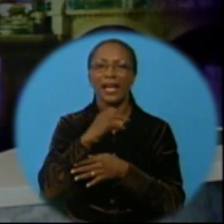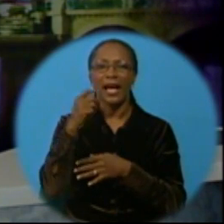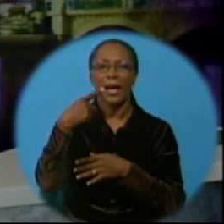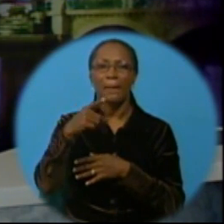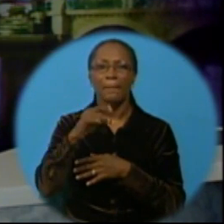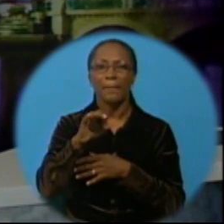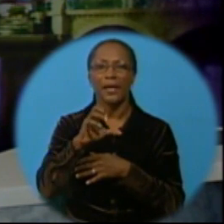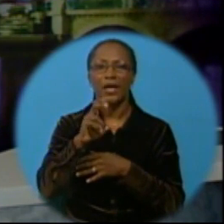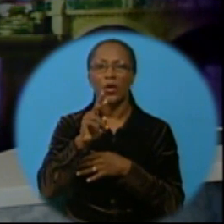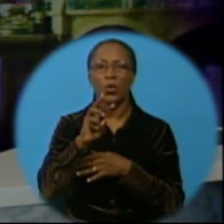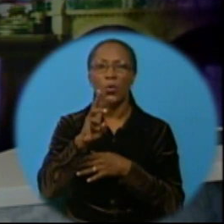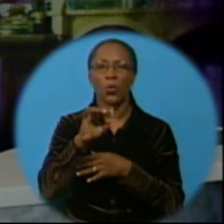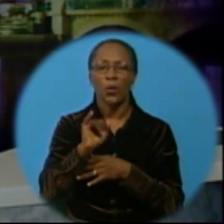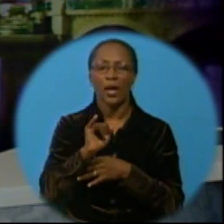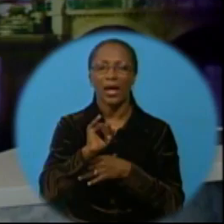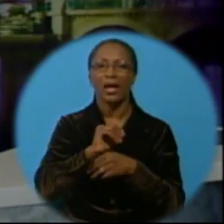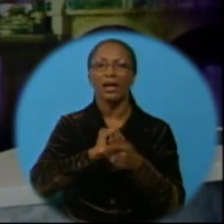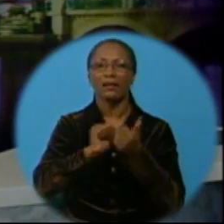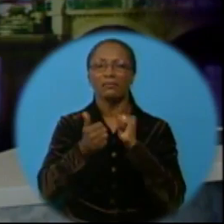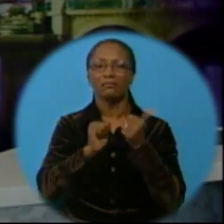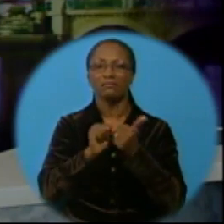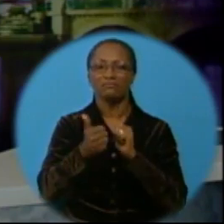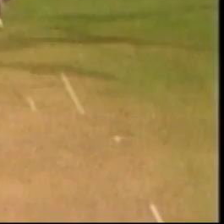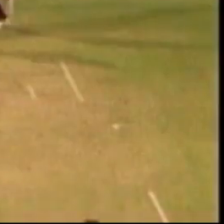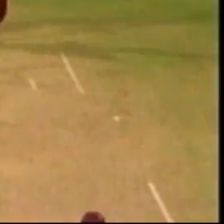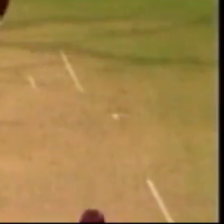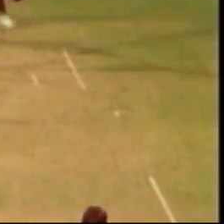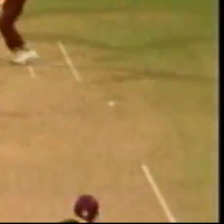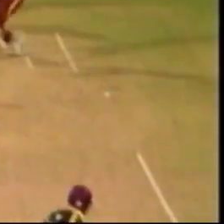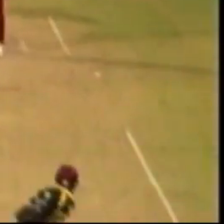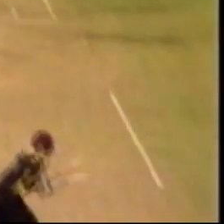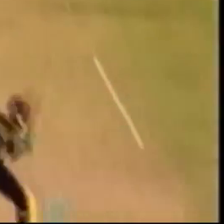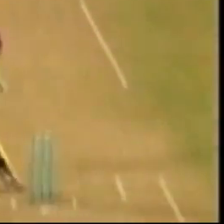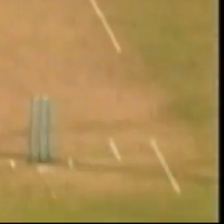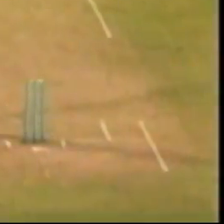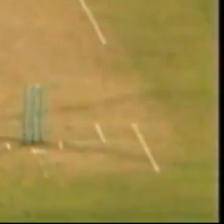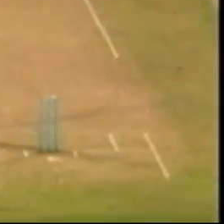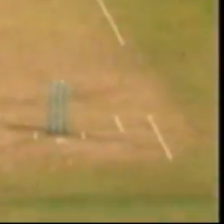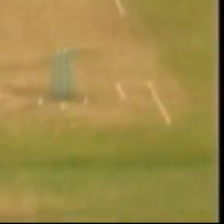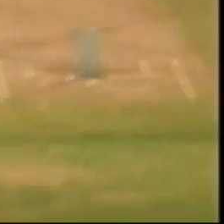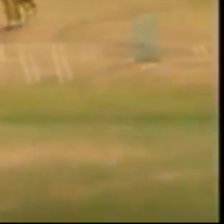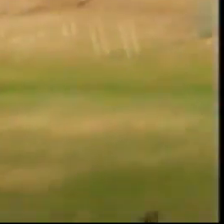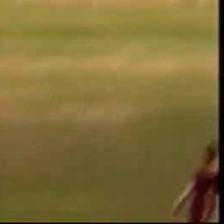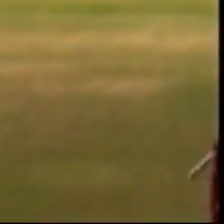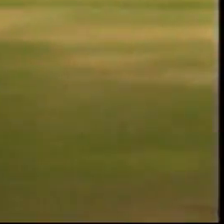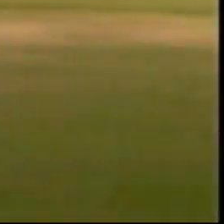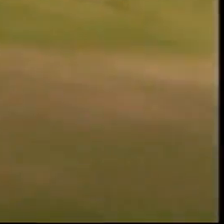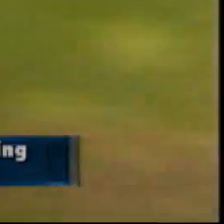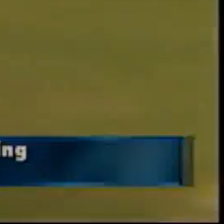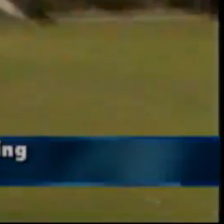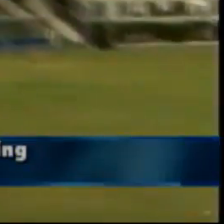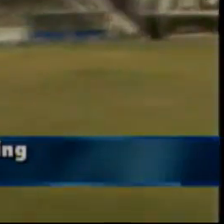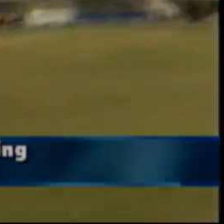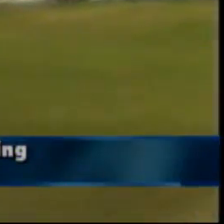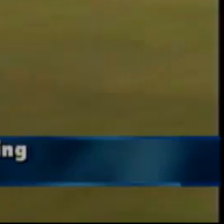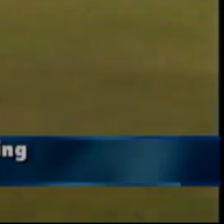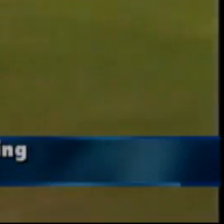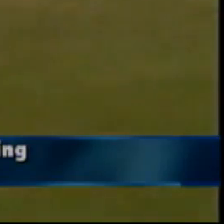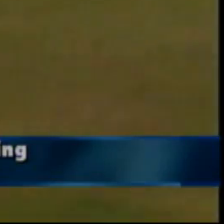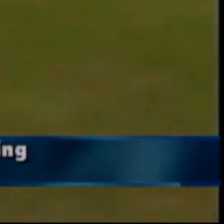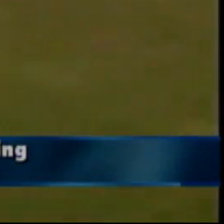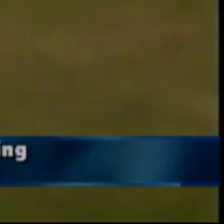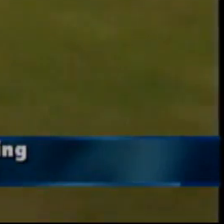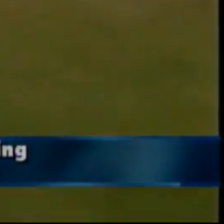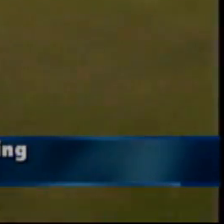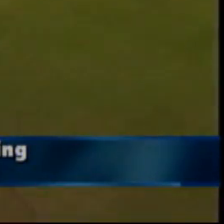runs for a slow over-eight. Tino at best was working up some pace as usual, and Akeem Dewar wasn't in position